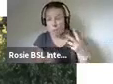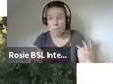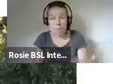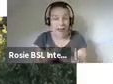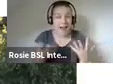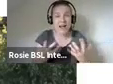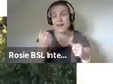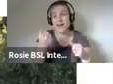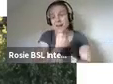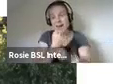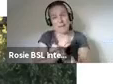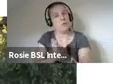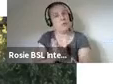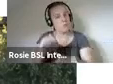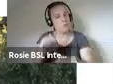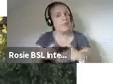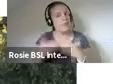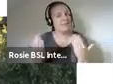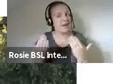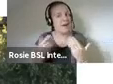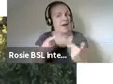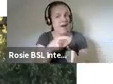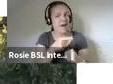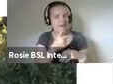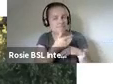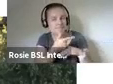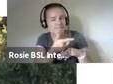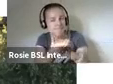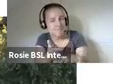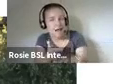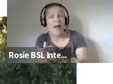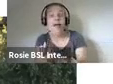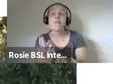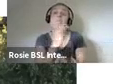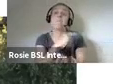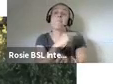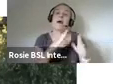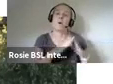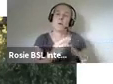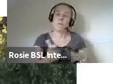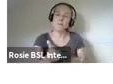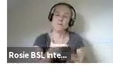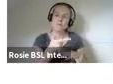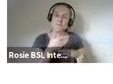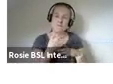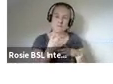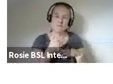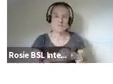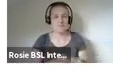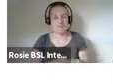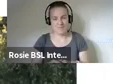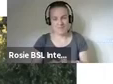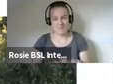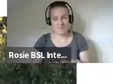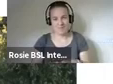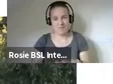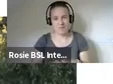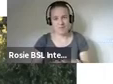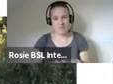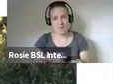and games they had during the day, and then coming back at the end of the day. So this is her walking through Kharkiv.